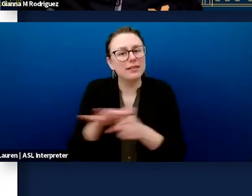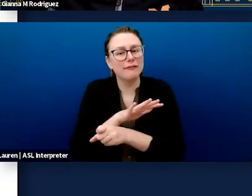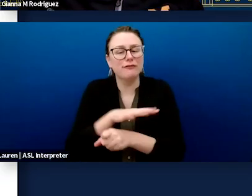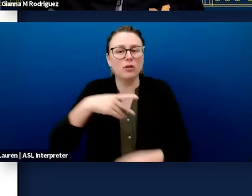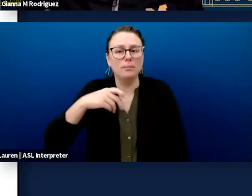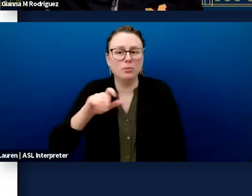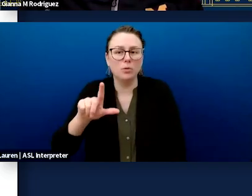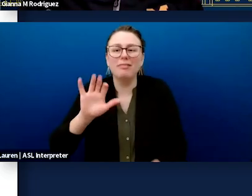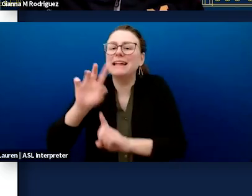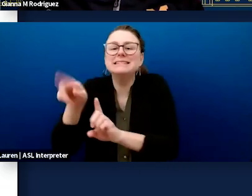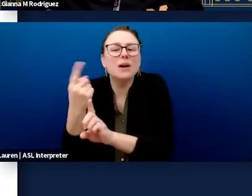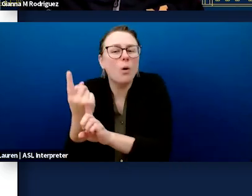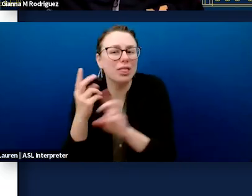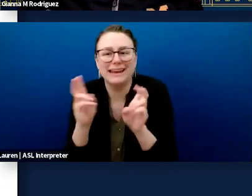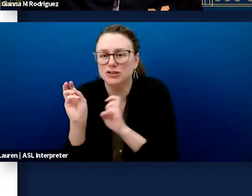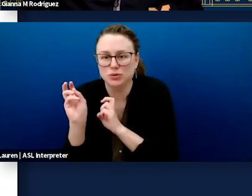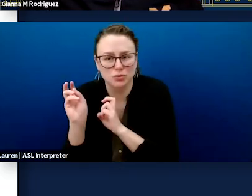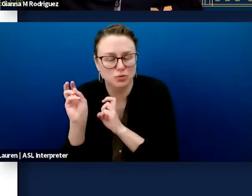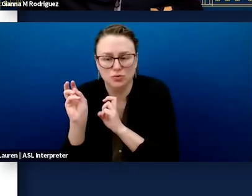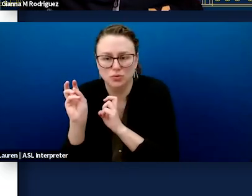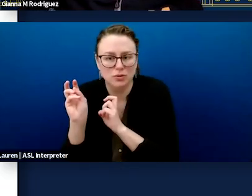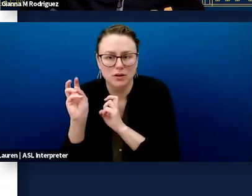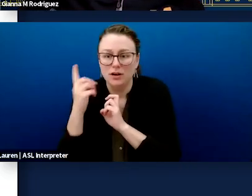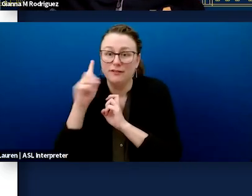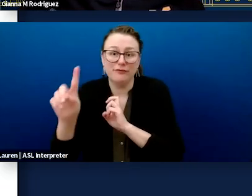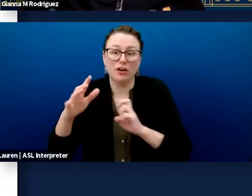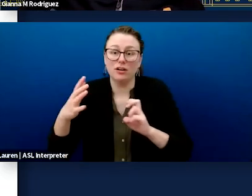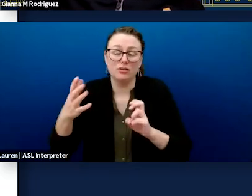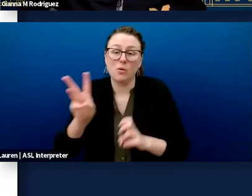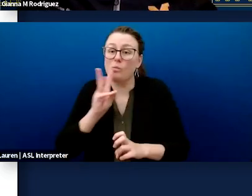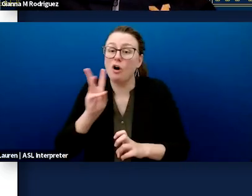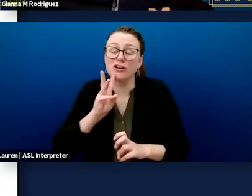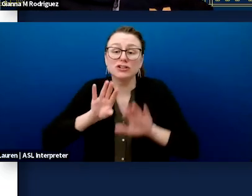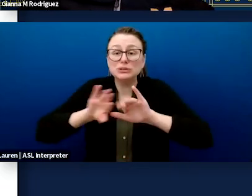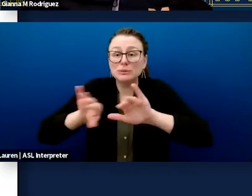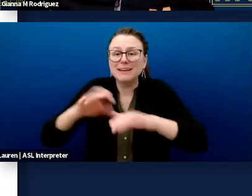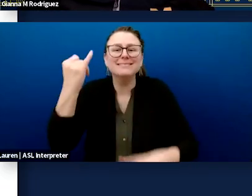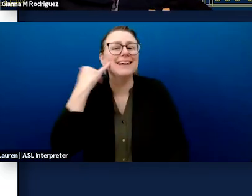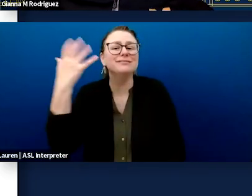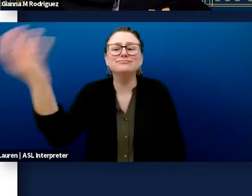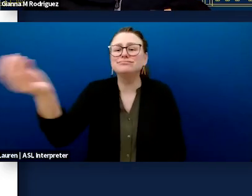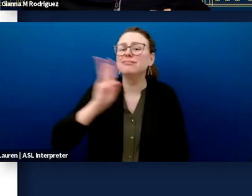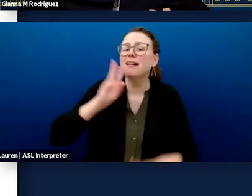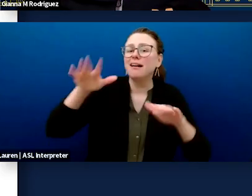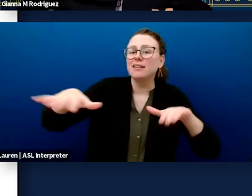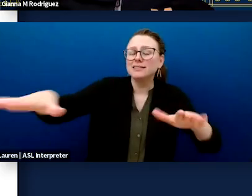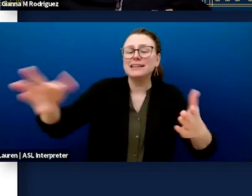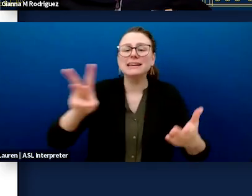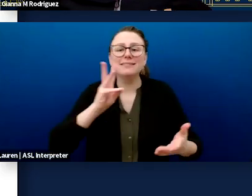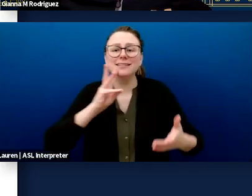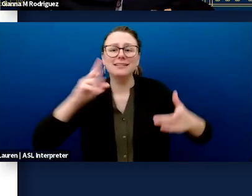that's the only issue with regards to being in a body of water. So if it's, open water, the sea,